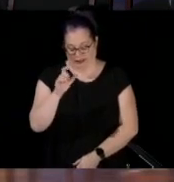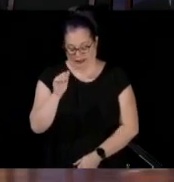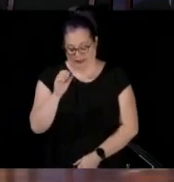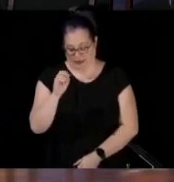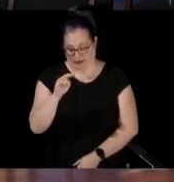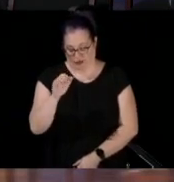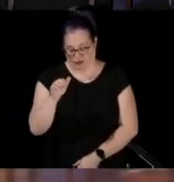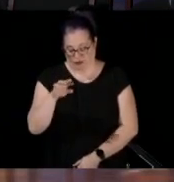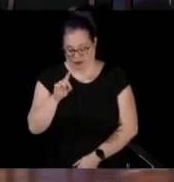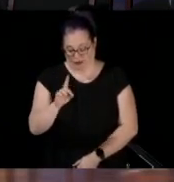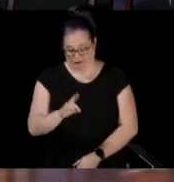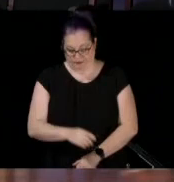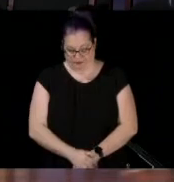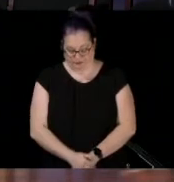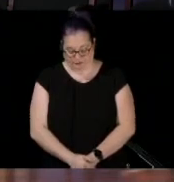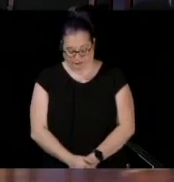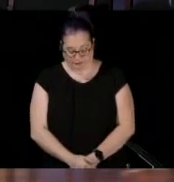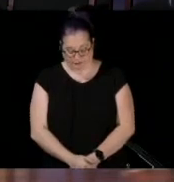Leonard.